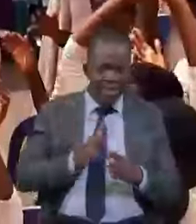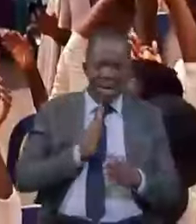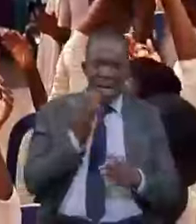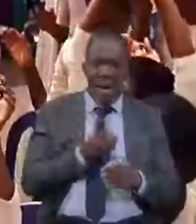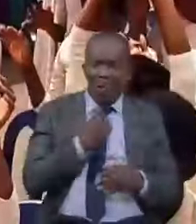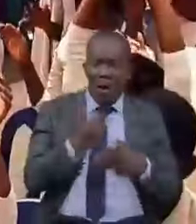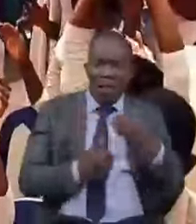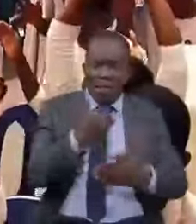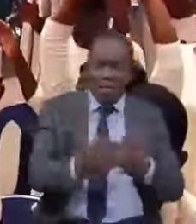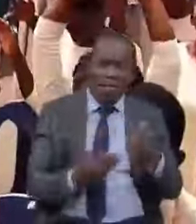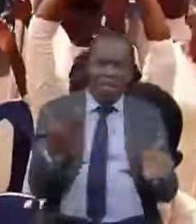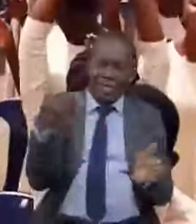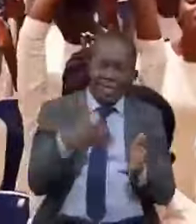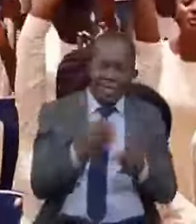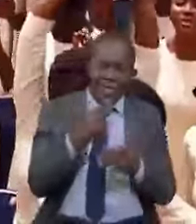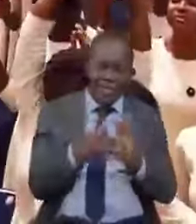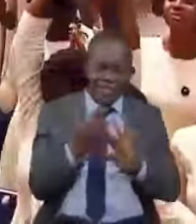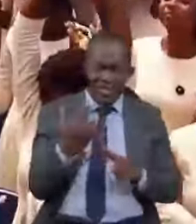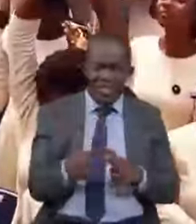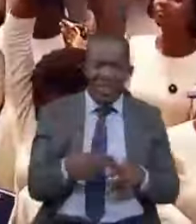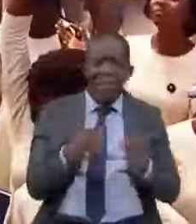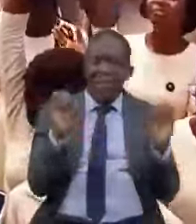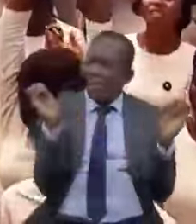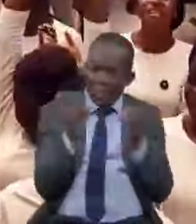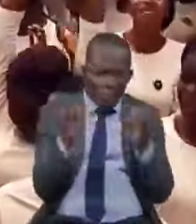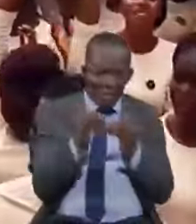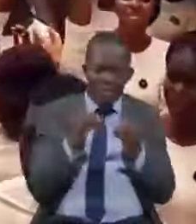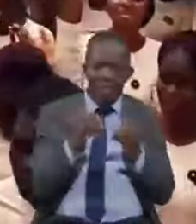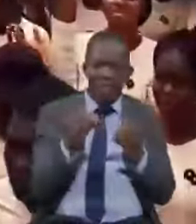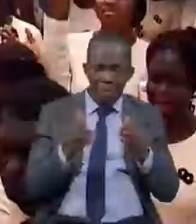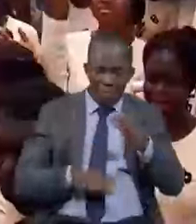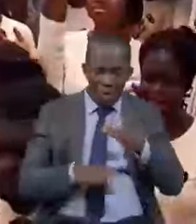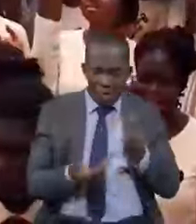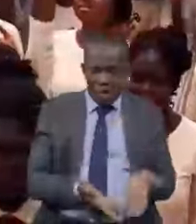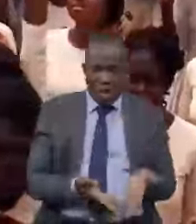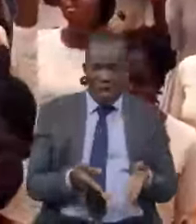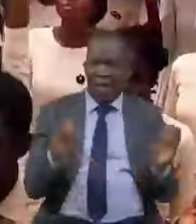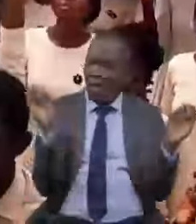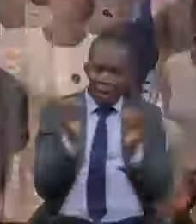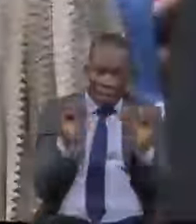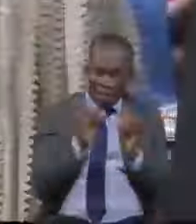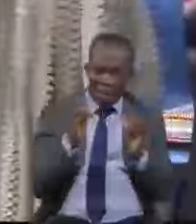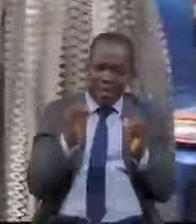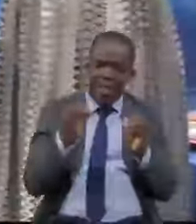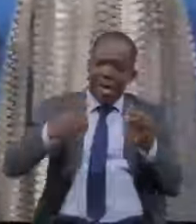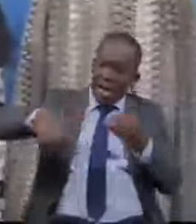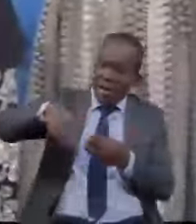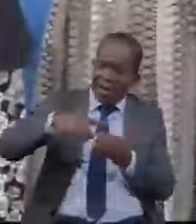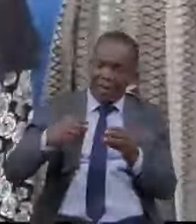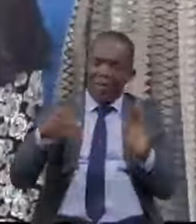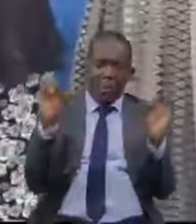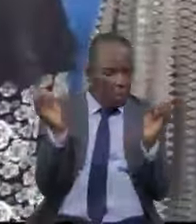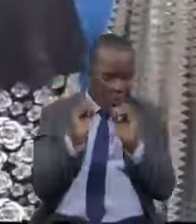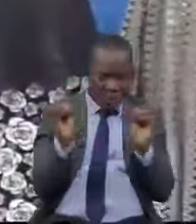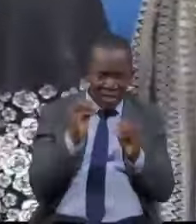Nothing below, nothing around, nothing in the sky, nothing from the